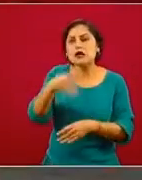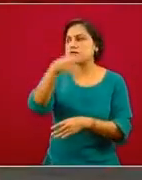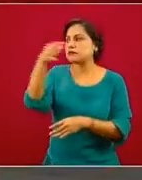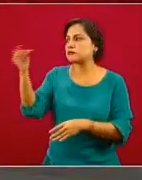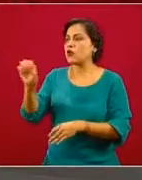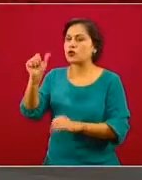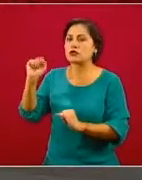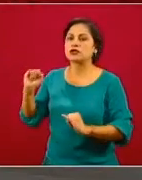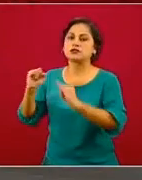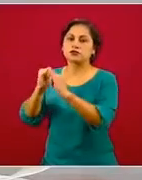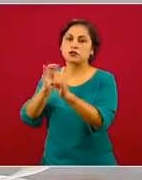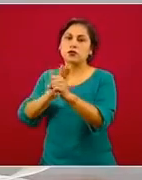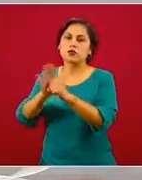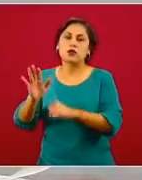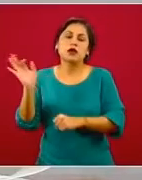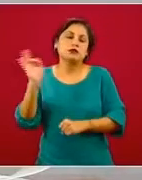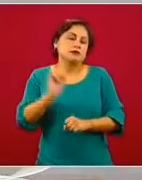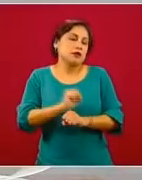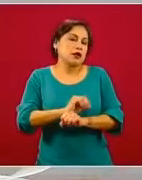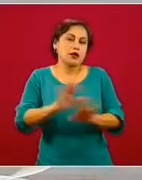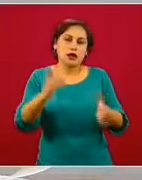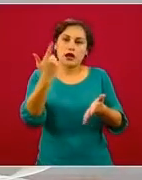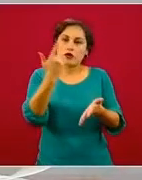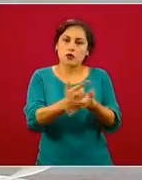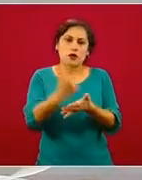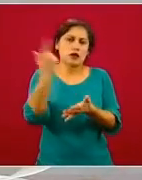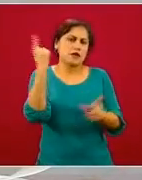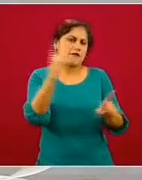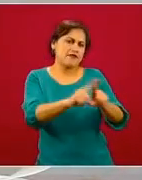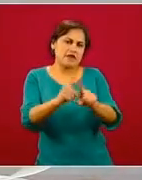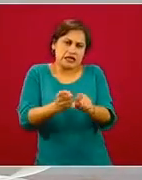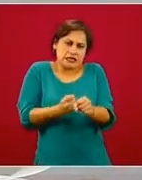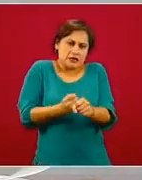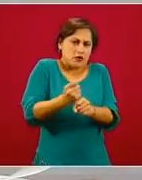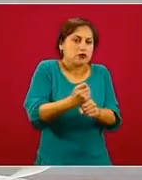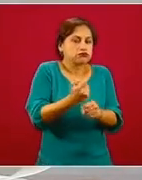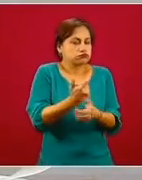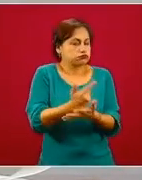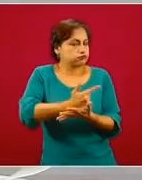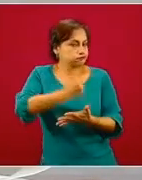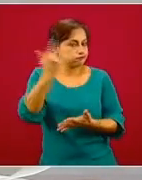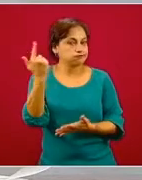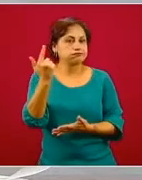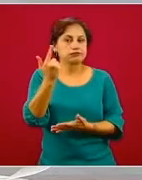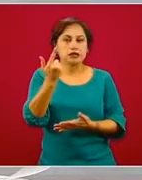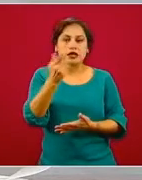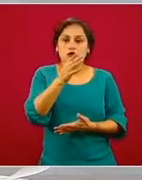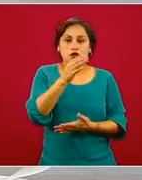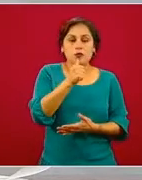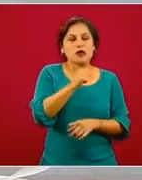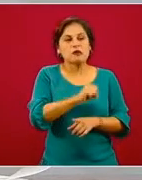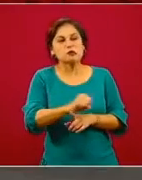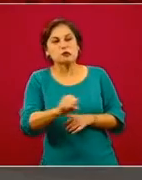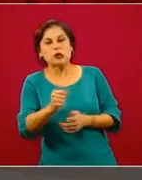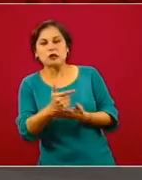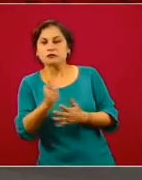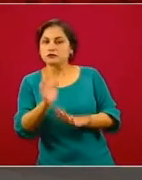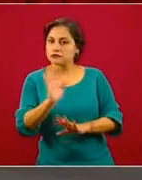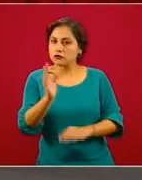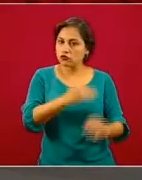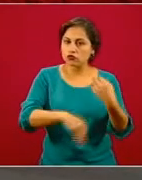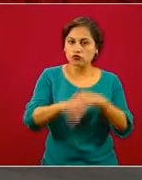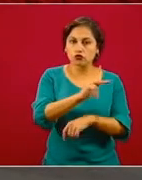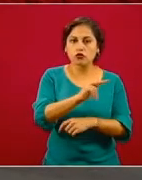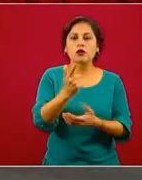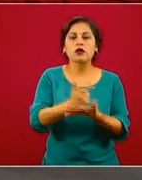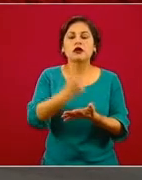that specialize in these sort of topics. But as a way of filtering or being more direct